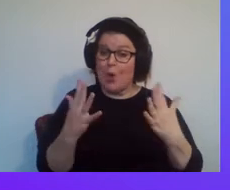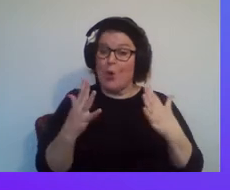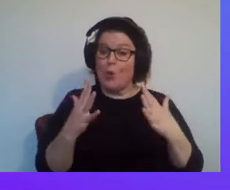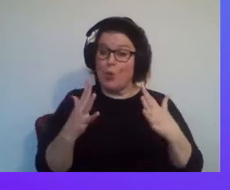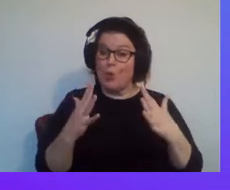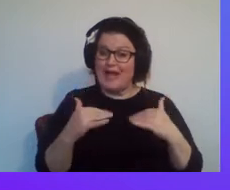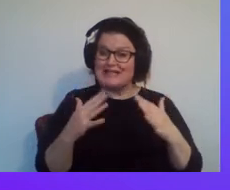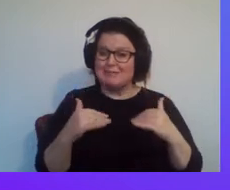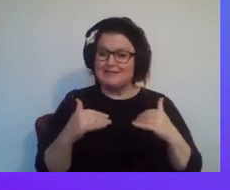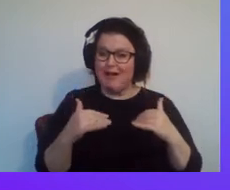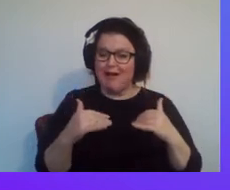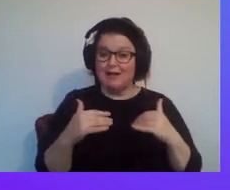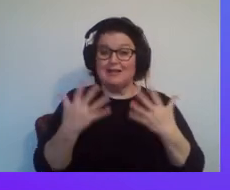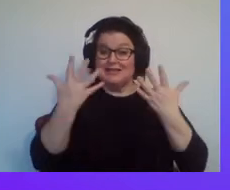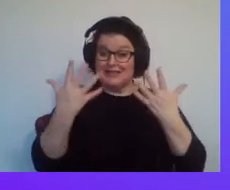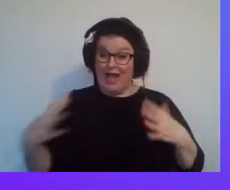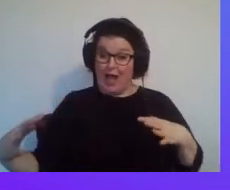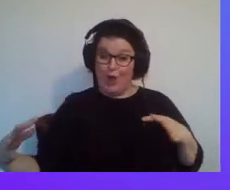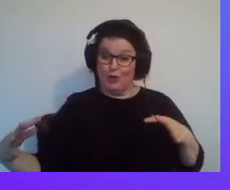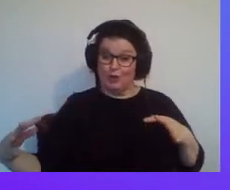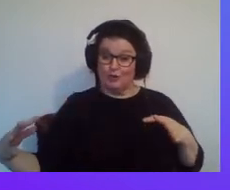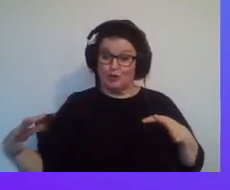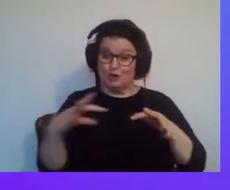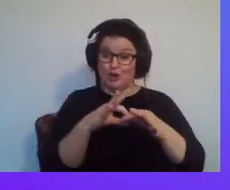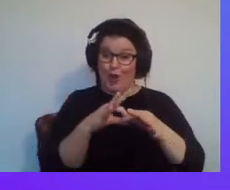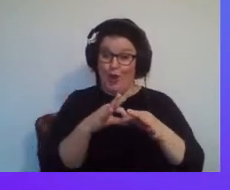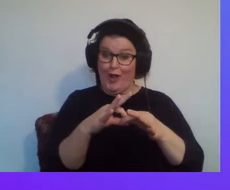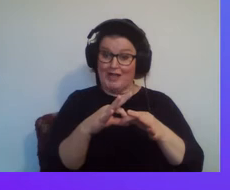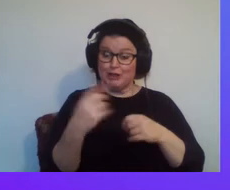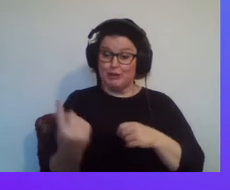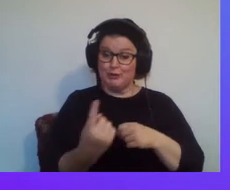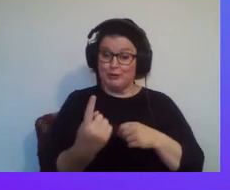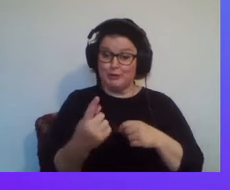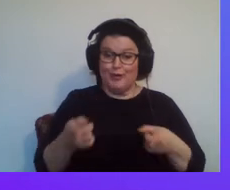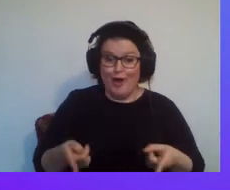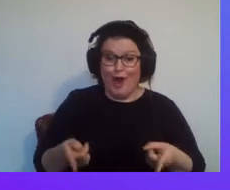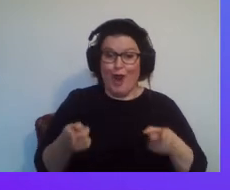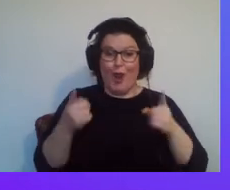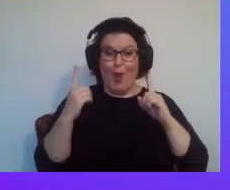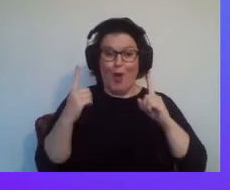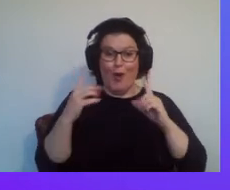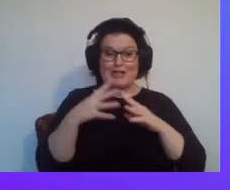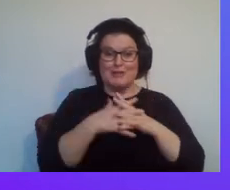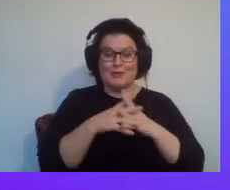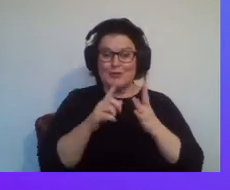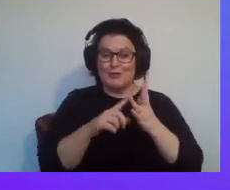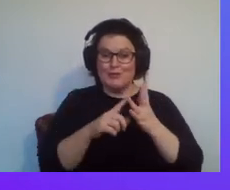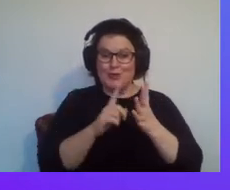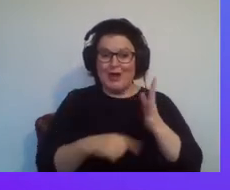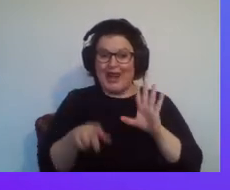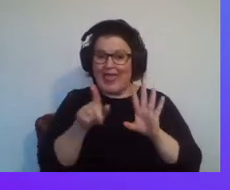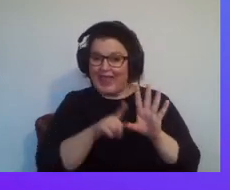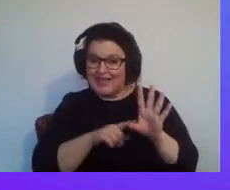is now back with us, and we, I think Lord Woolley has been introduced, and I'm going to see if